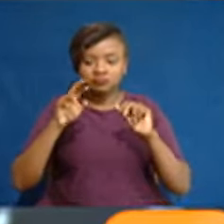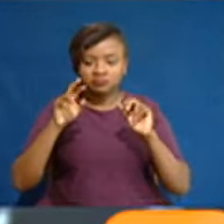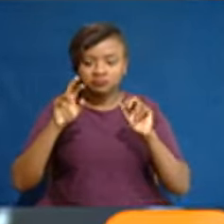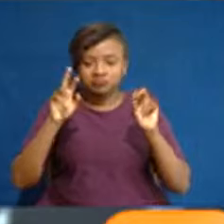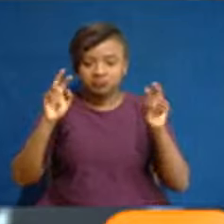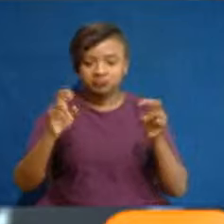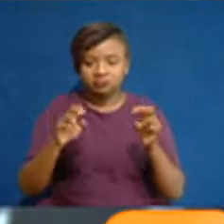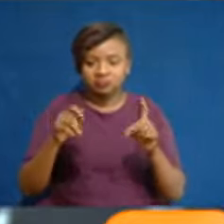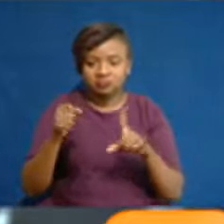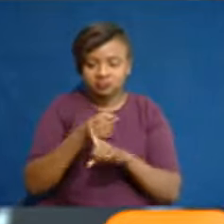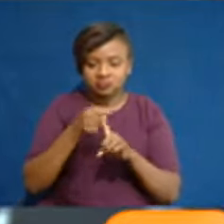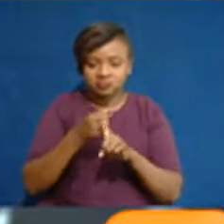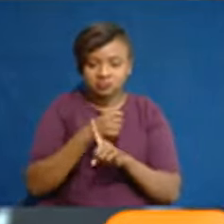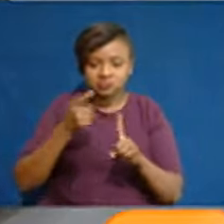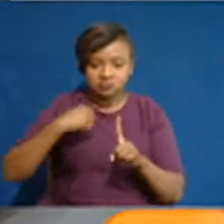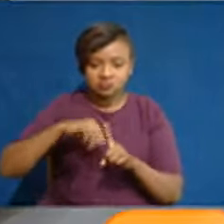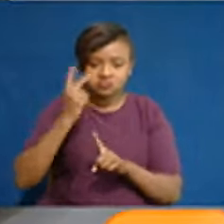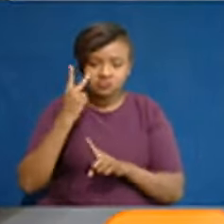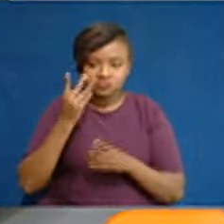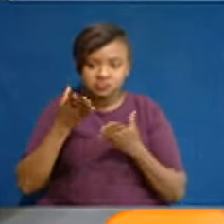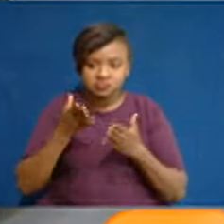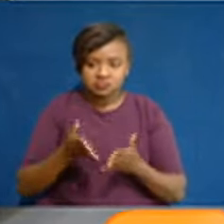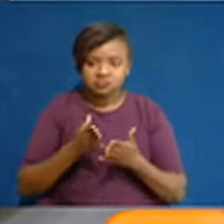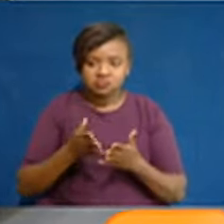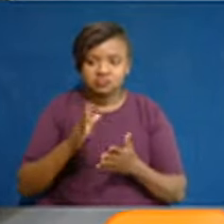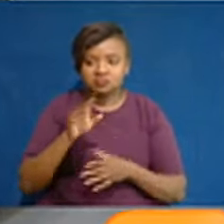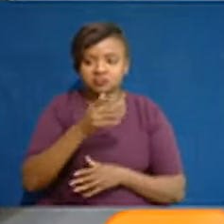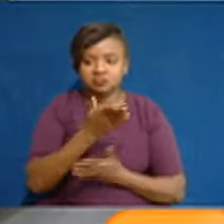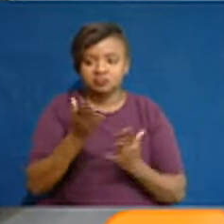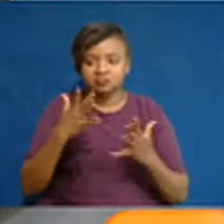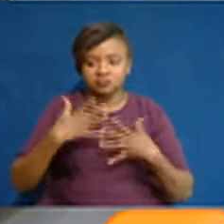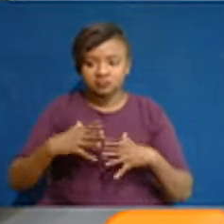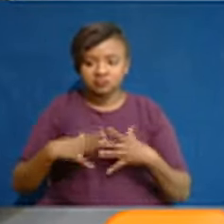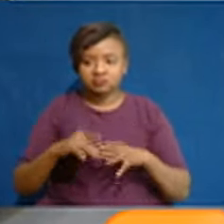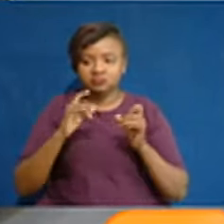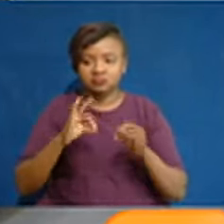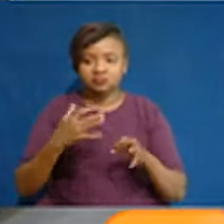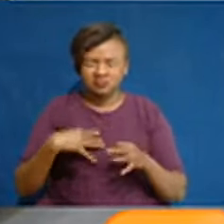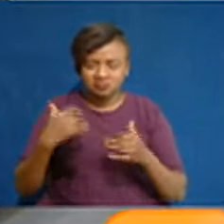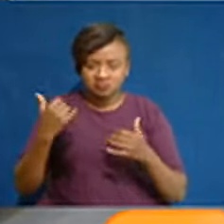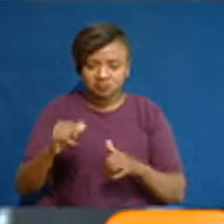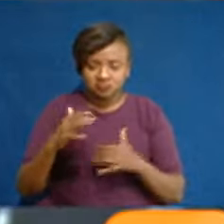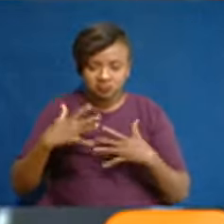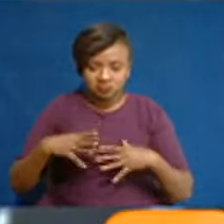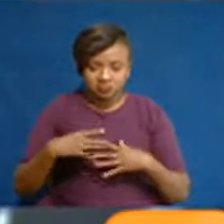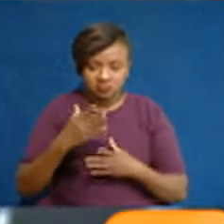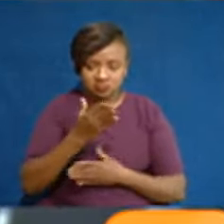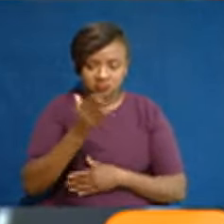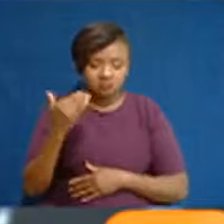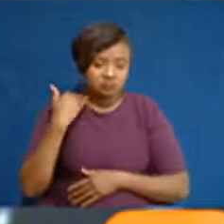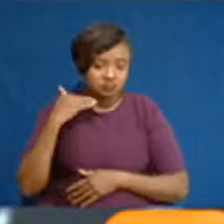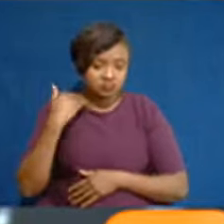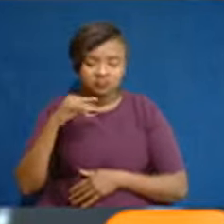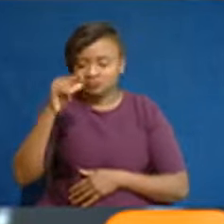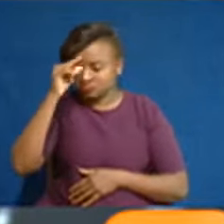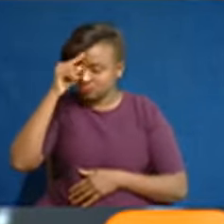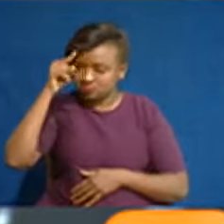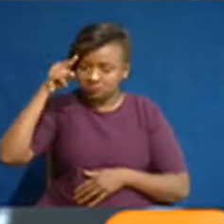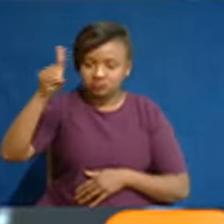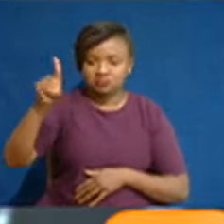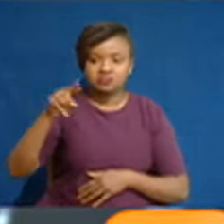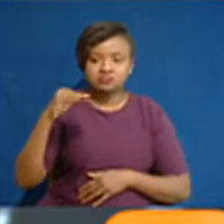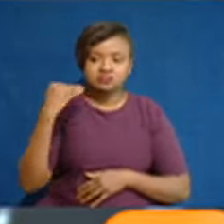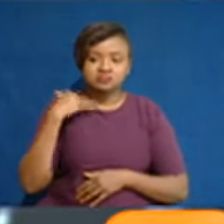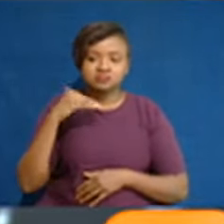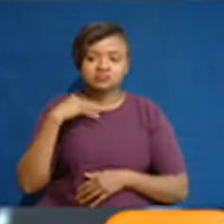know, the violence that has been meted on the people, you know, if there is anyone to be called criminal, it is the government. You know, it is a criminal government, it is a negligent government